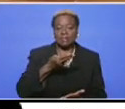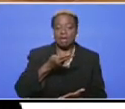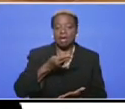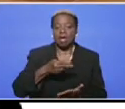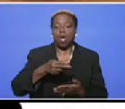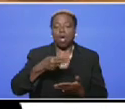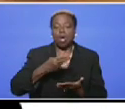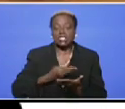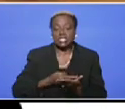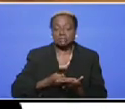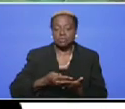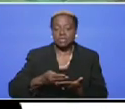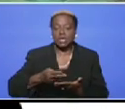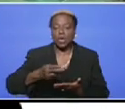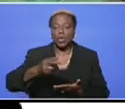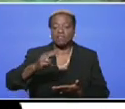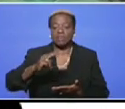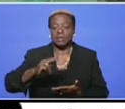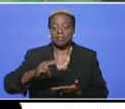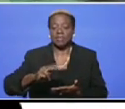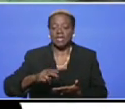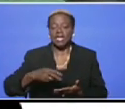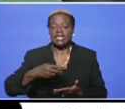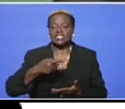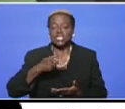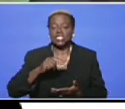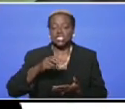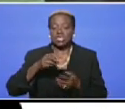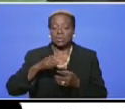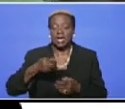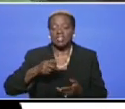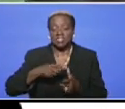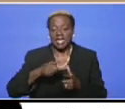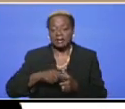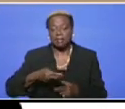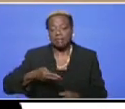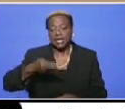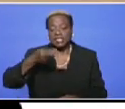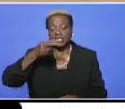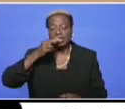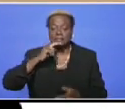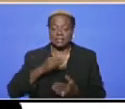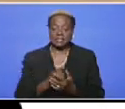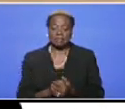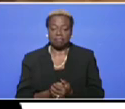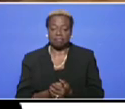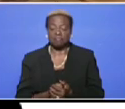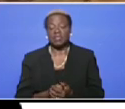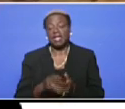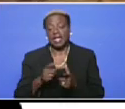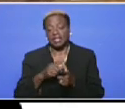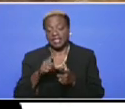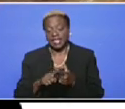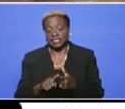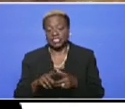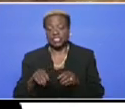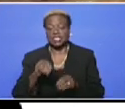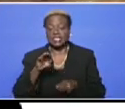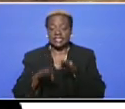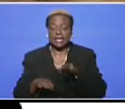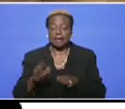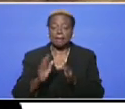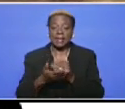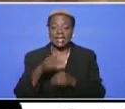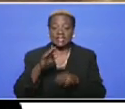from you and touch the top of the bowl and then bring it to your lips. Then Mortimer took us step by step through